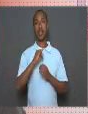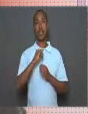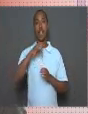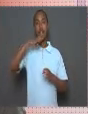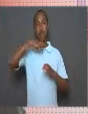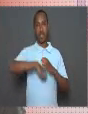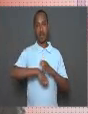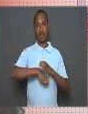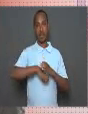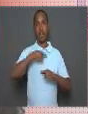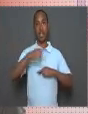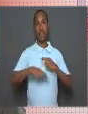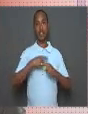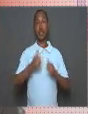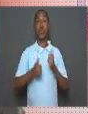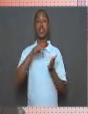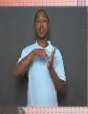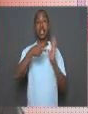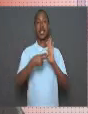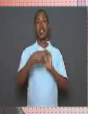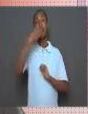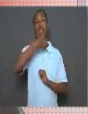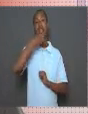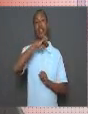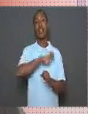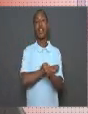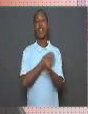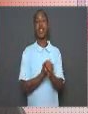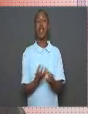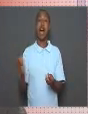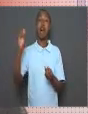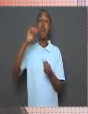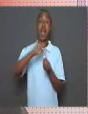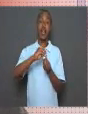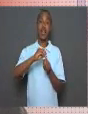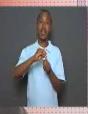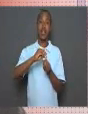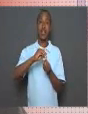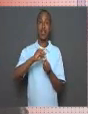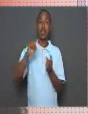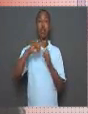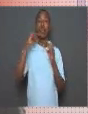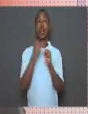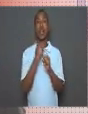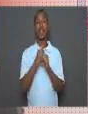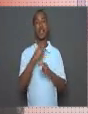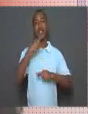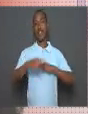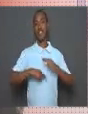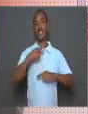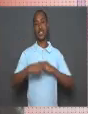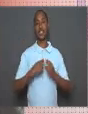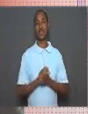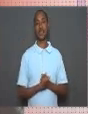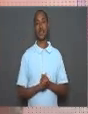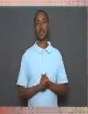often endothermic, which means that heat energy is applied to it to create the